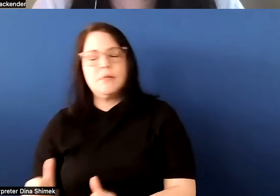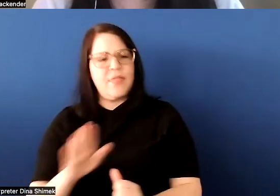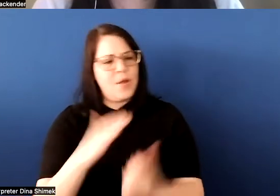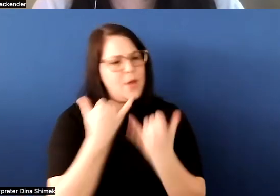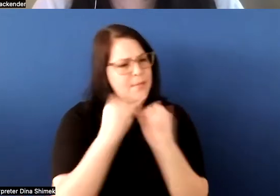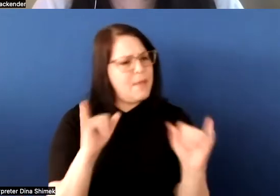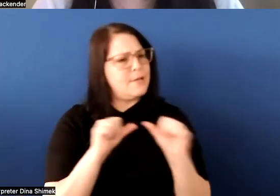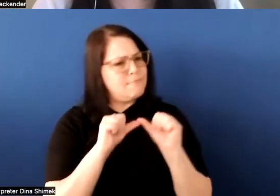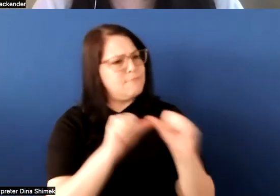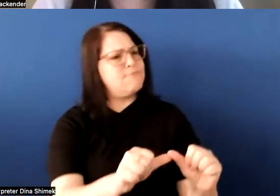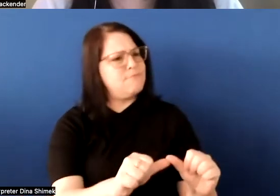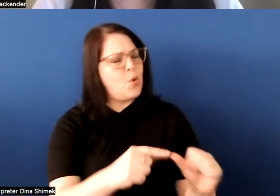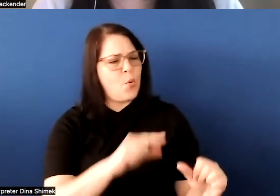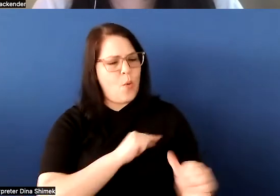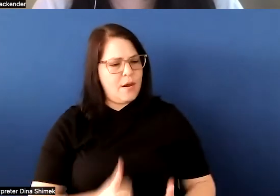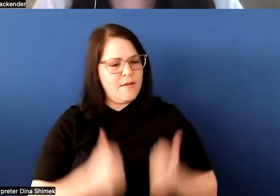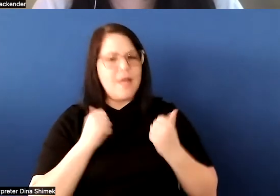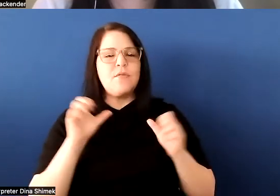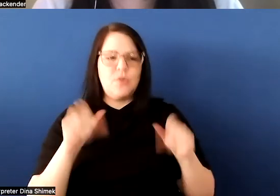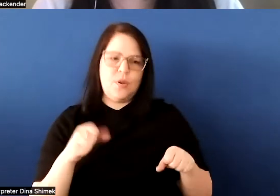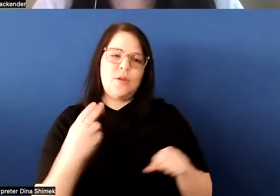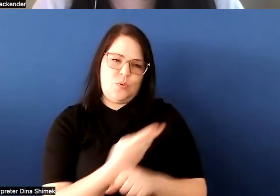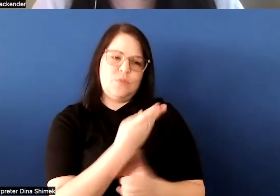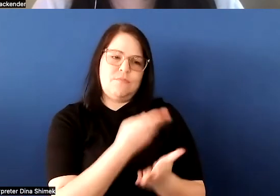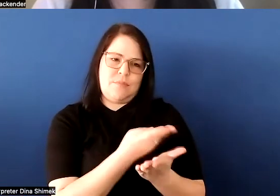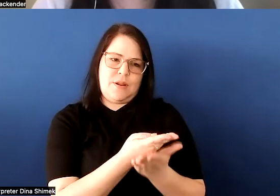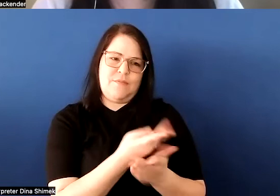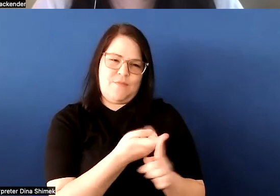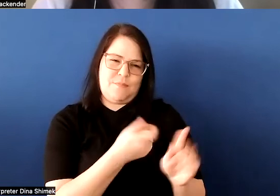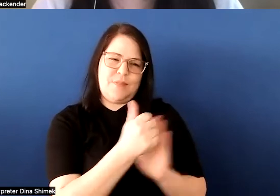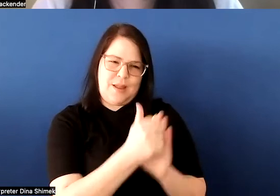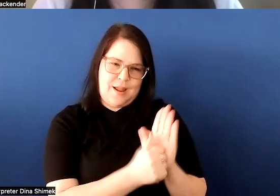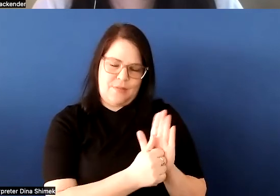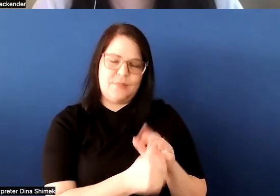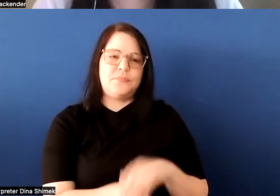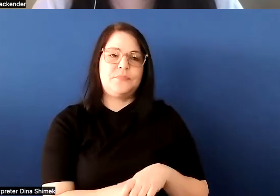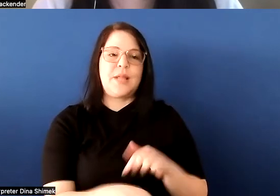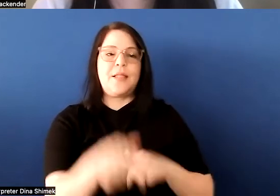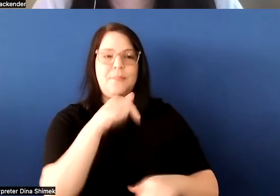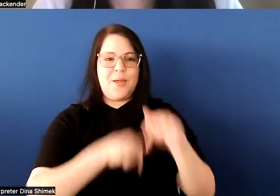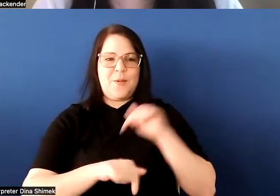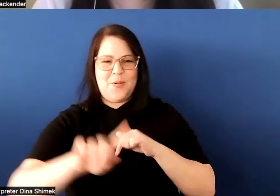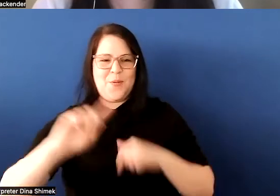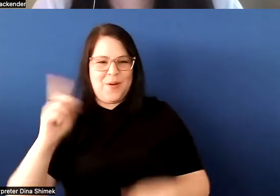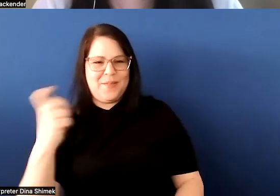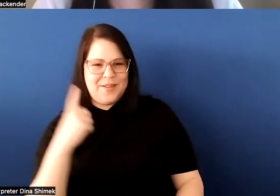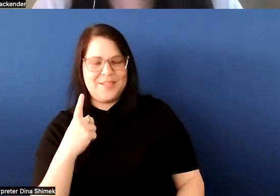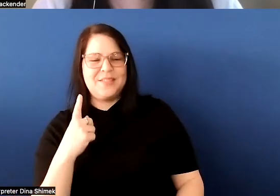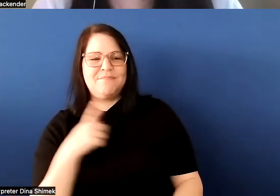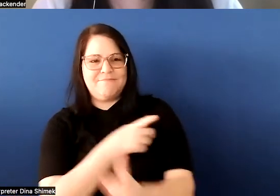of life, then you can use the funds in the ABLE account. And so now to go back to your original question